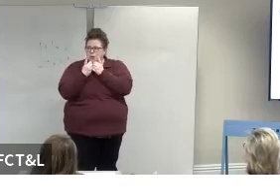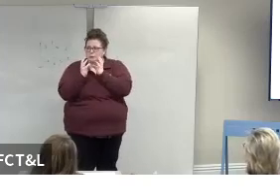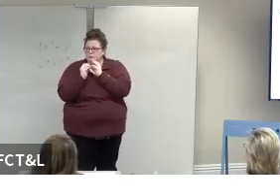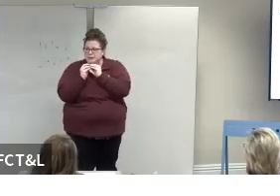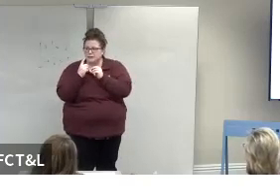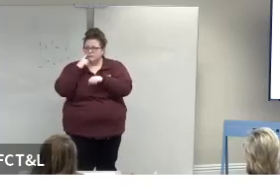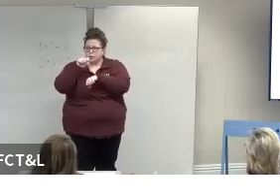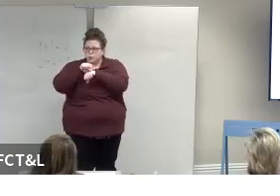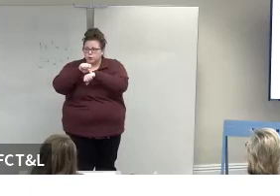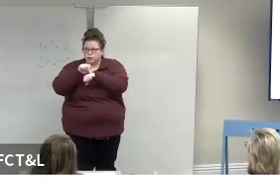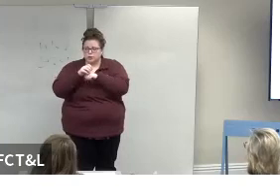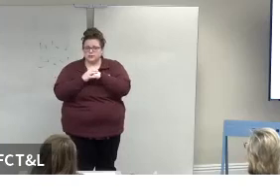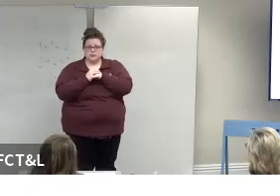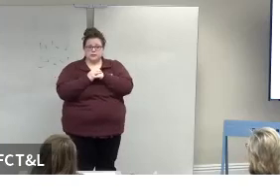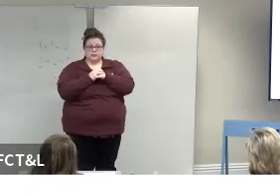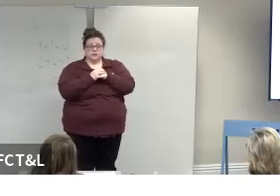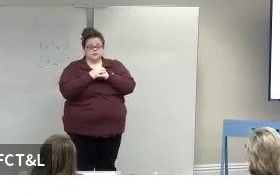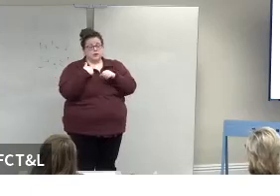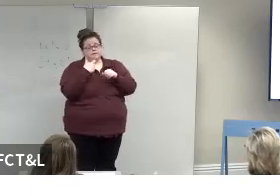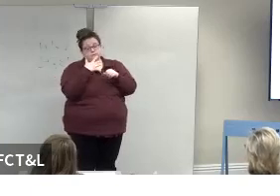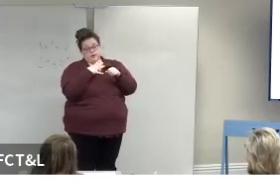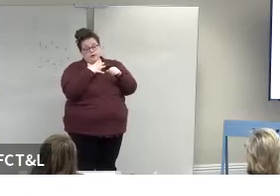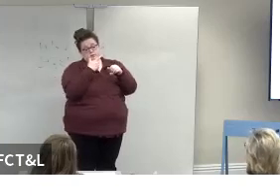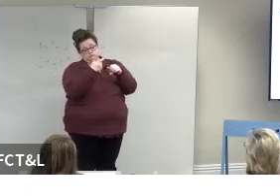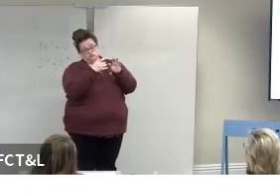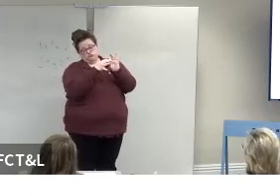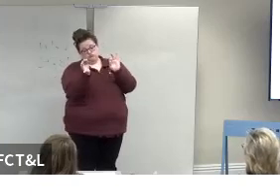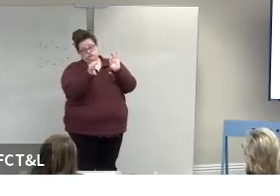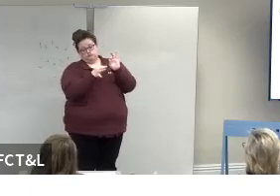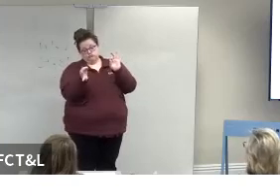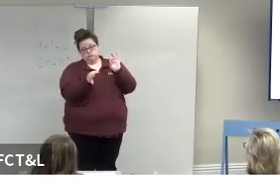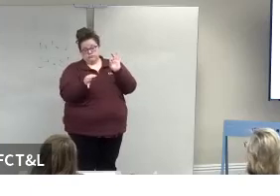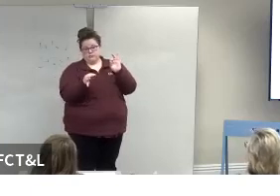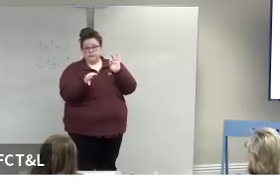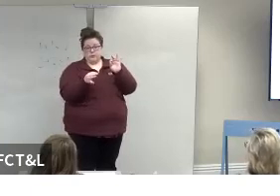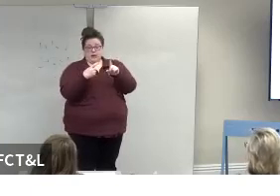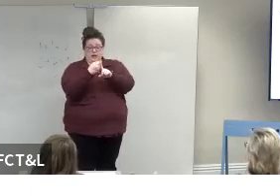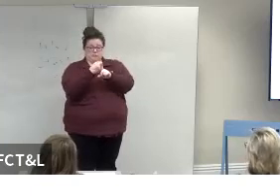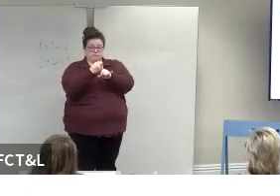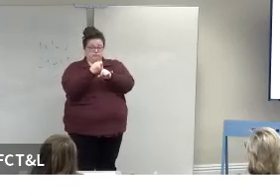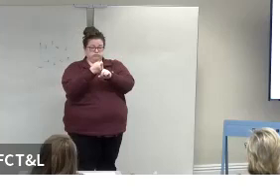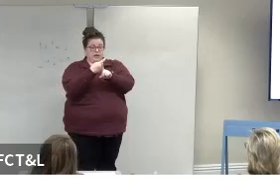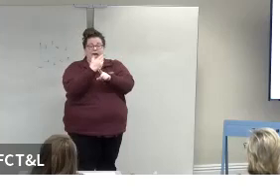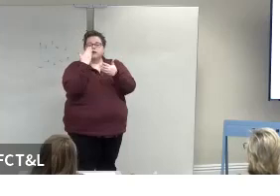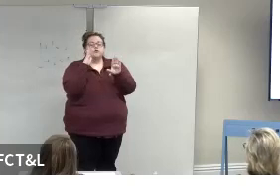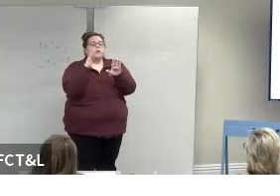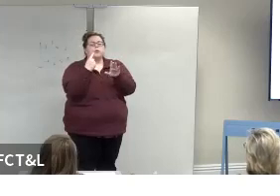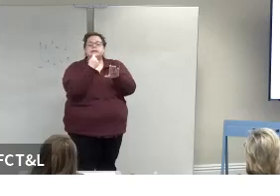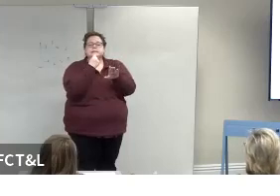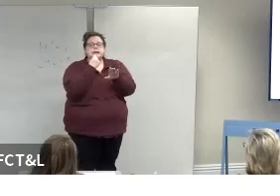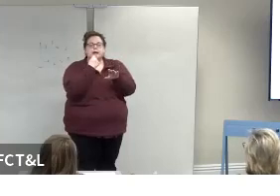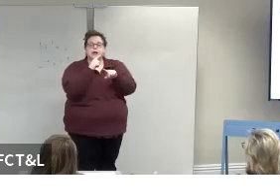so great right at the beginning. And we had a department meeting at work. So I'm watching the captioning, and